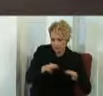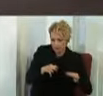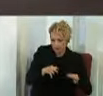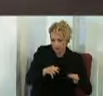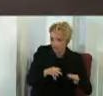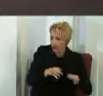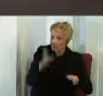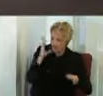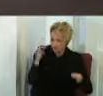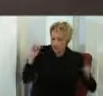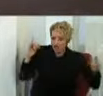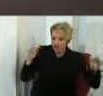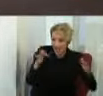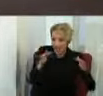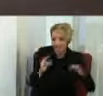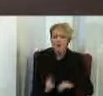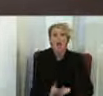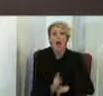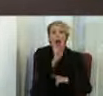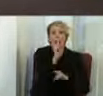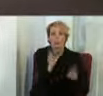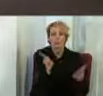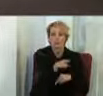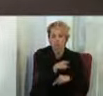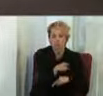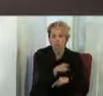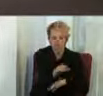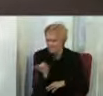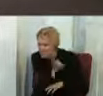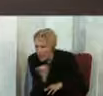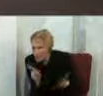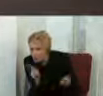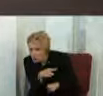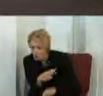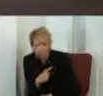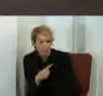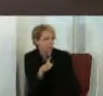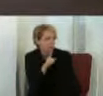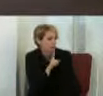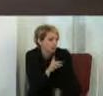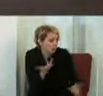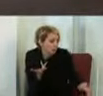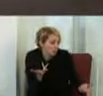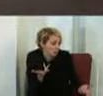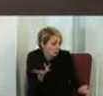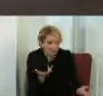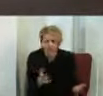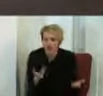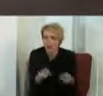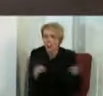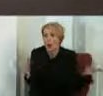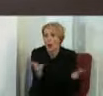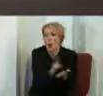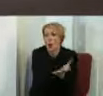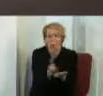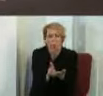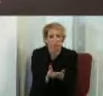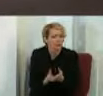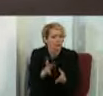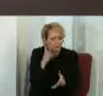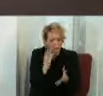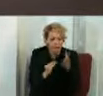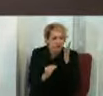more time. Now, we don't know if it was the same upper room that they'd always been in all those times. If it was, it was a very holy upper room because a lot of experiences happened